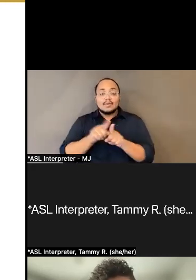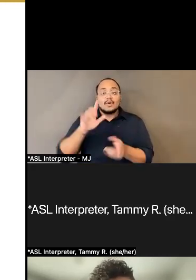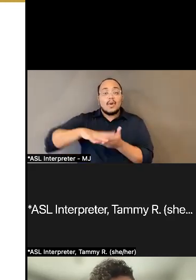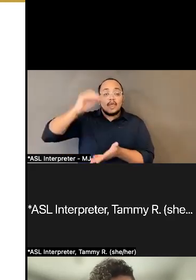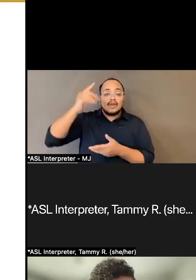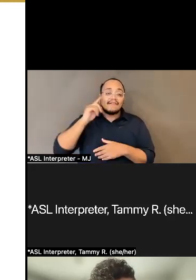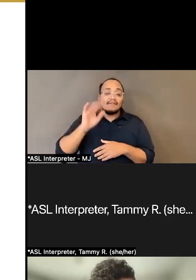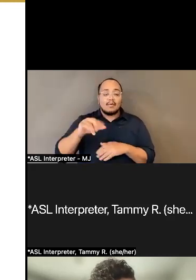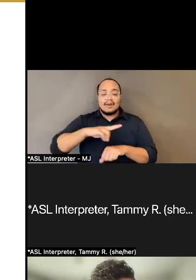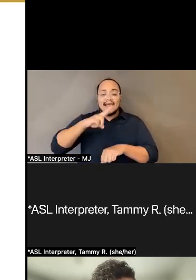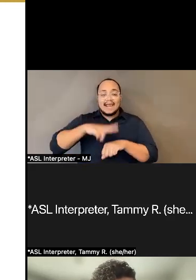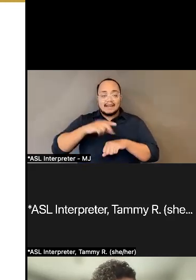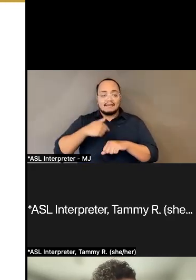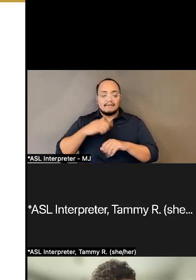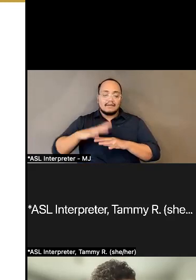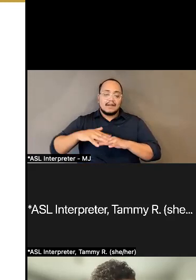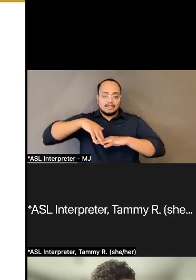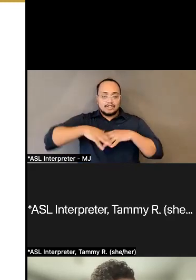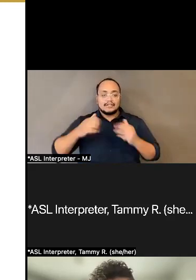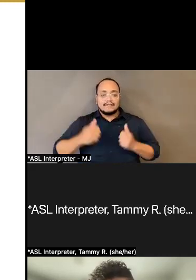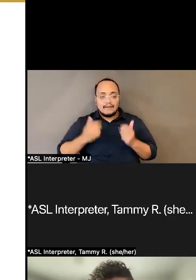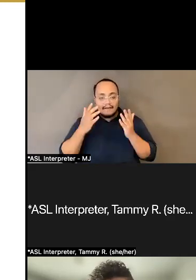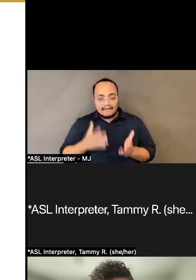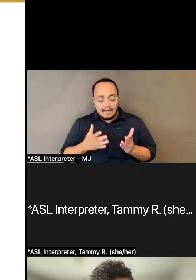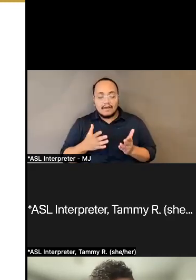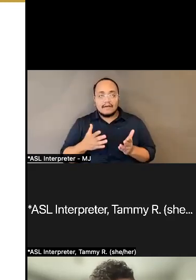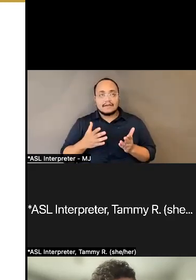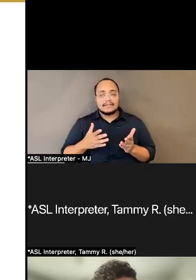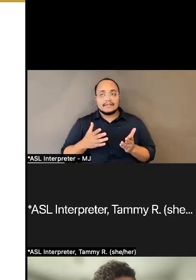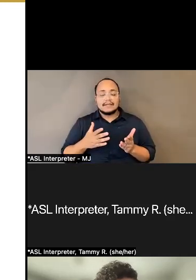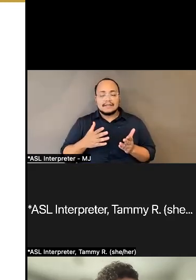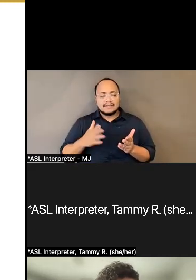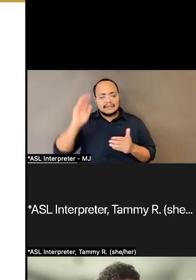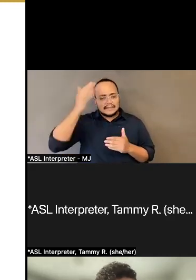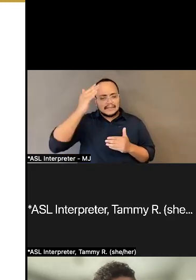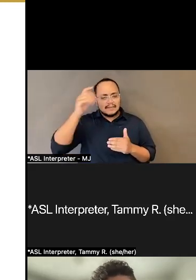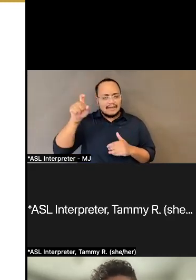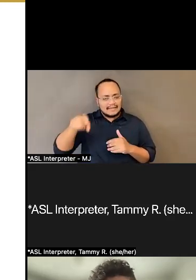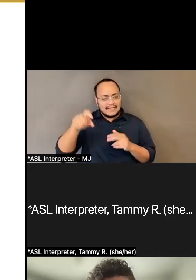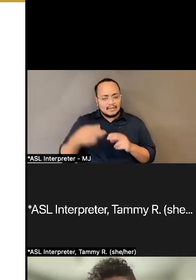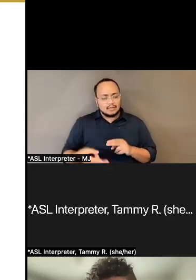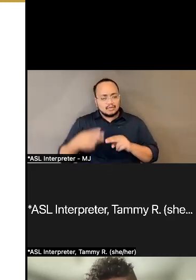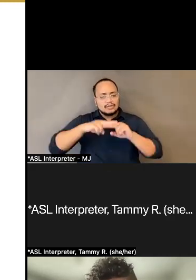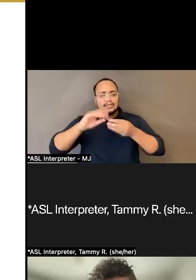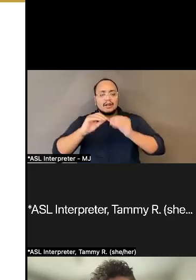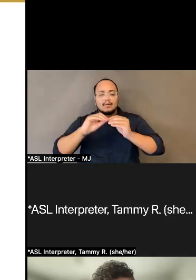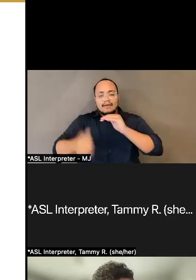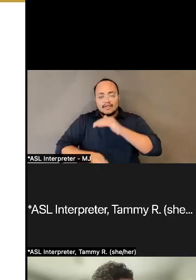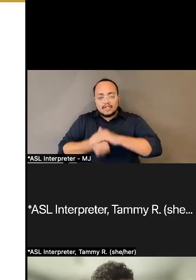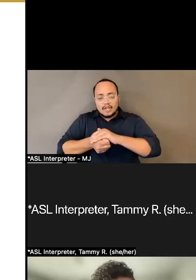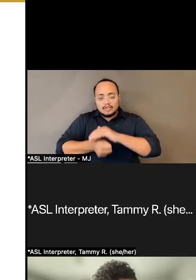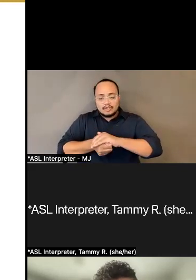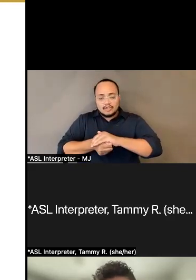that for Native survivors, there is a need to increase the number of shelters that